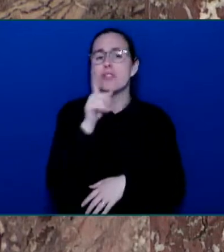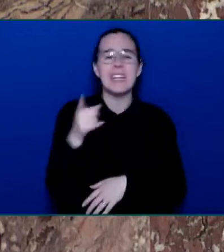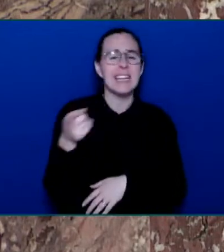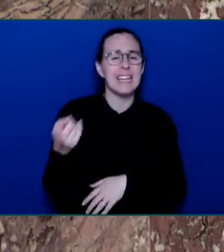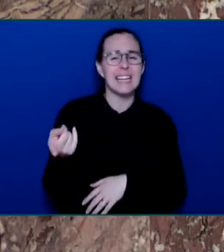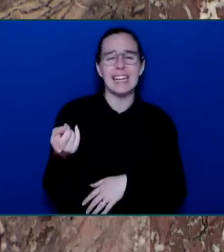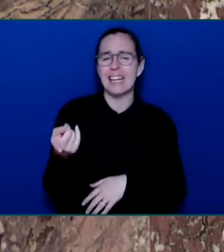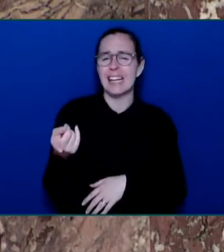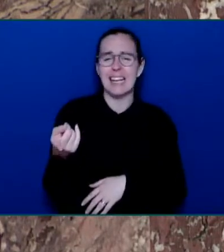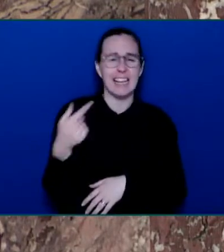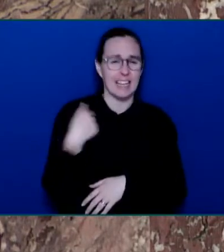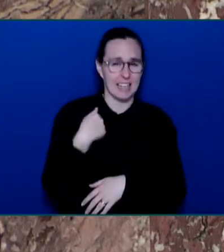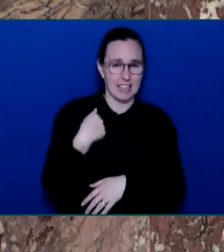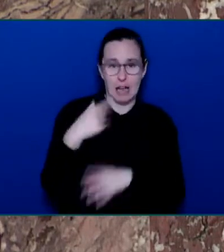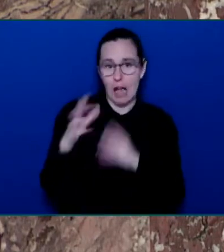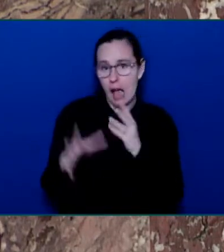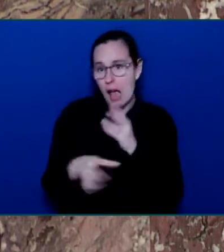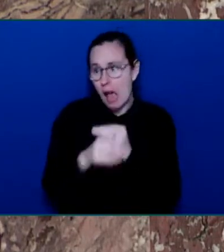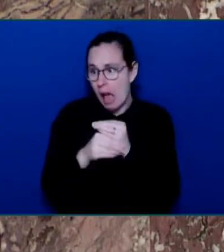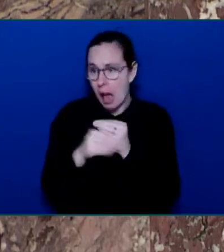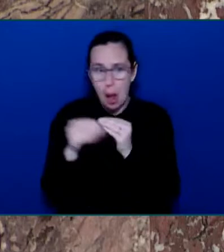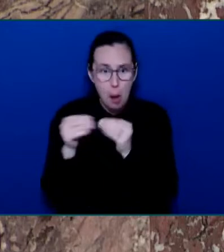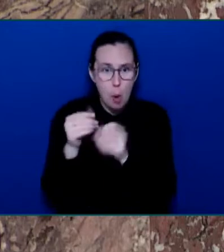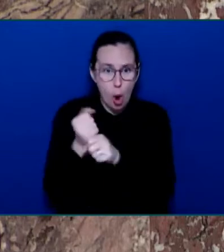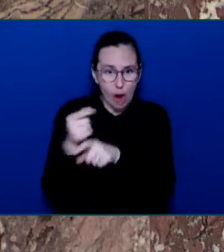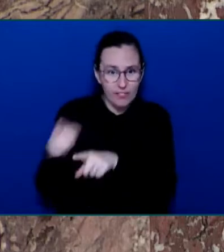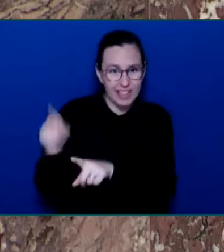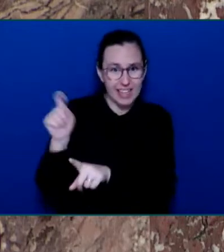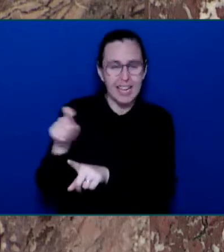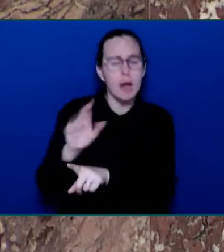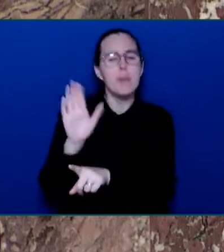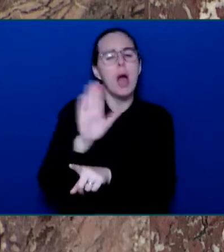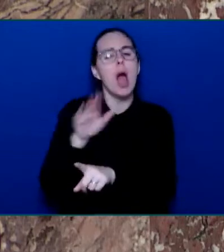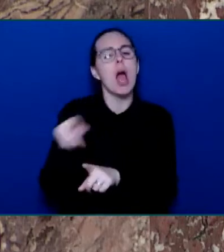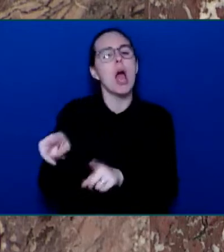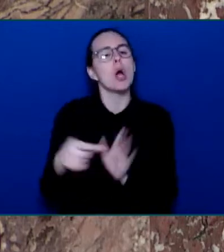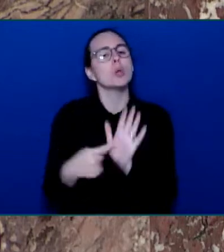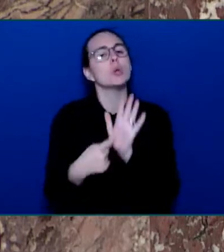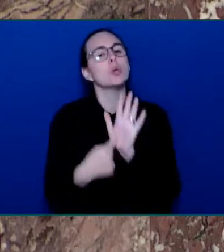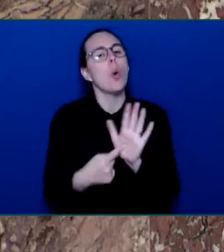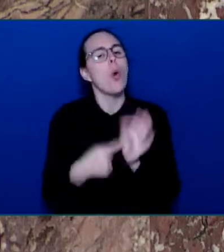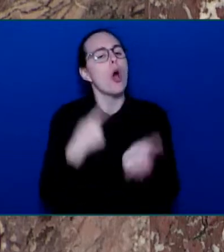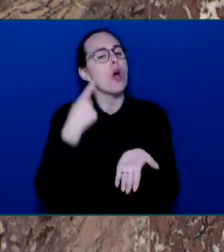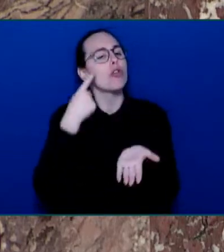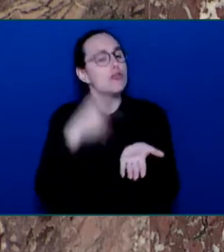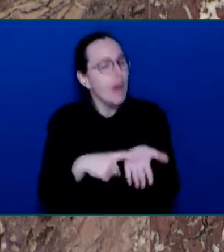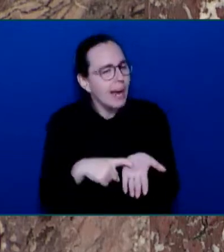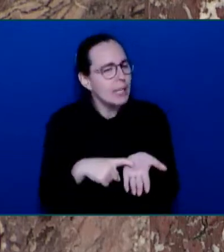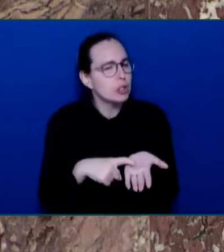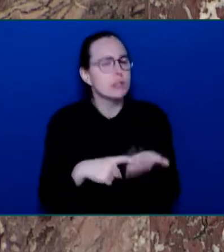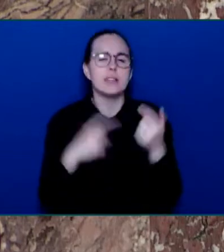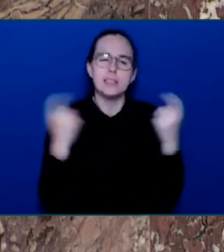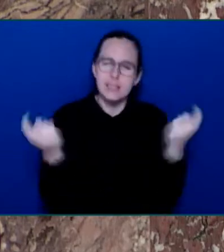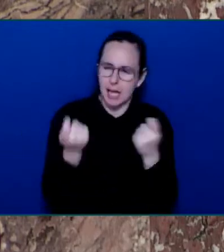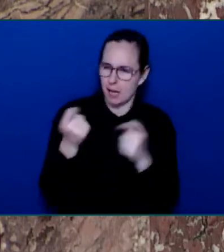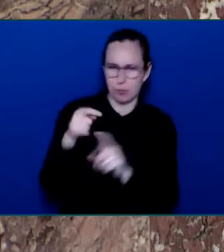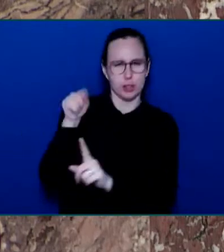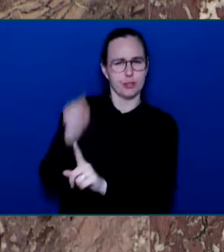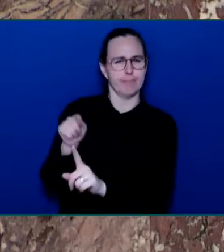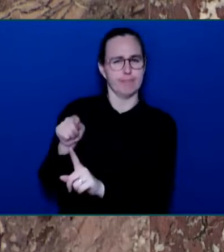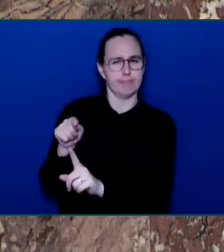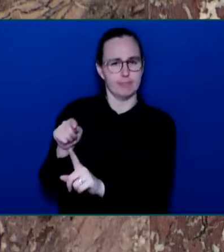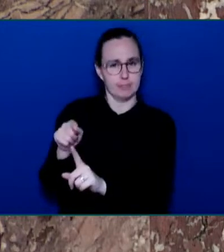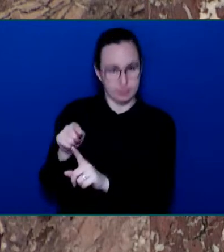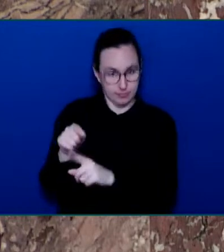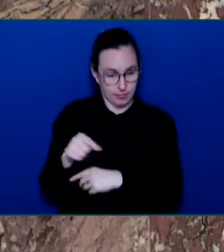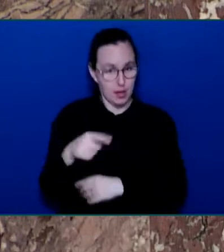and celebration. Paper Planes Cafe is born out of a partnership with the Pacific Autism Family Network. It showcases